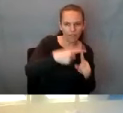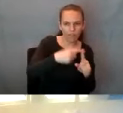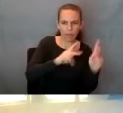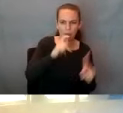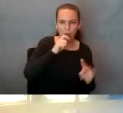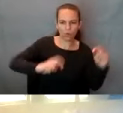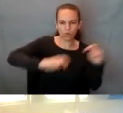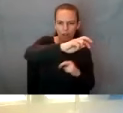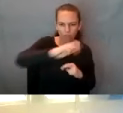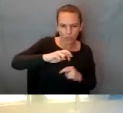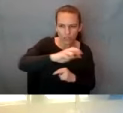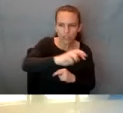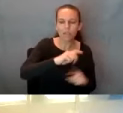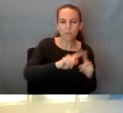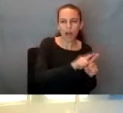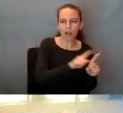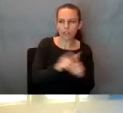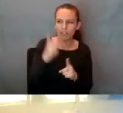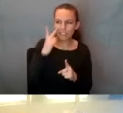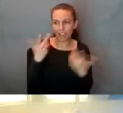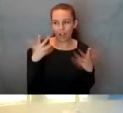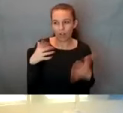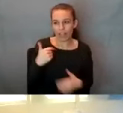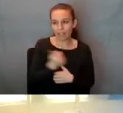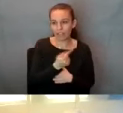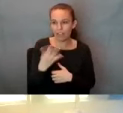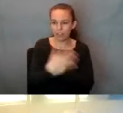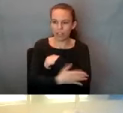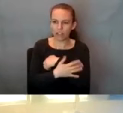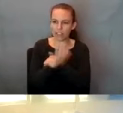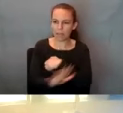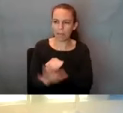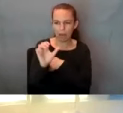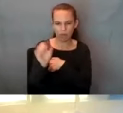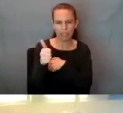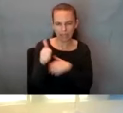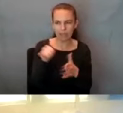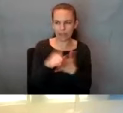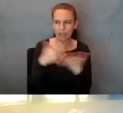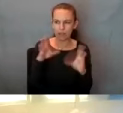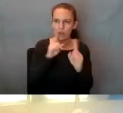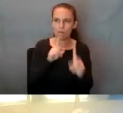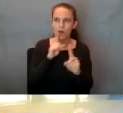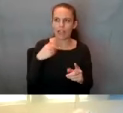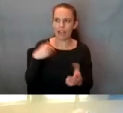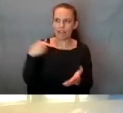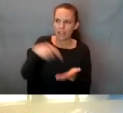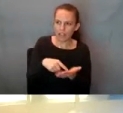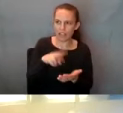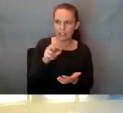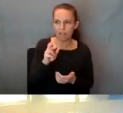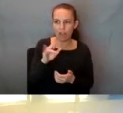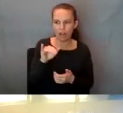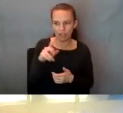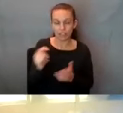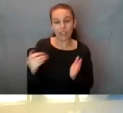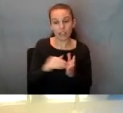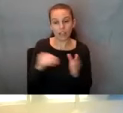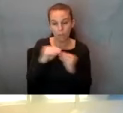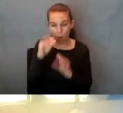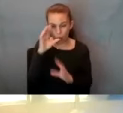see again, there are already several countries, about 10, that are reporting this variant. Again, the more you look, the more